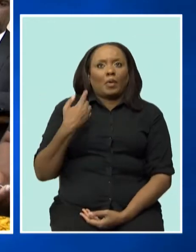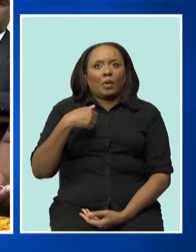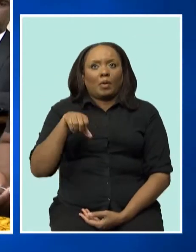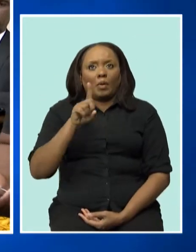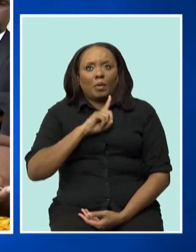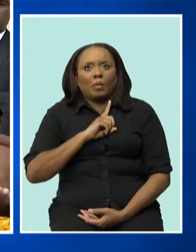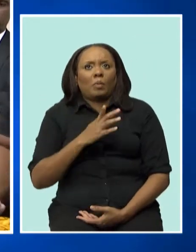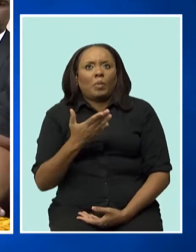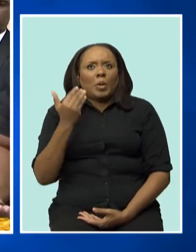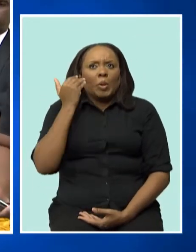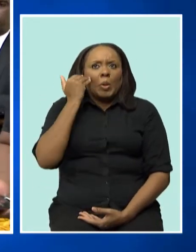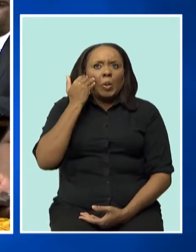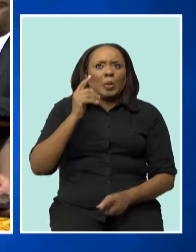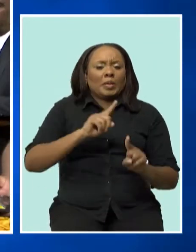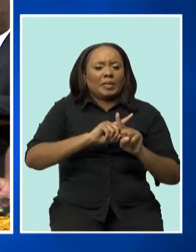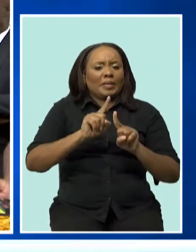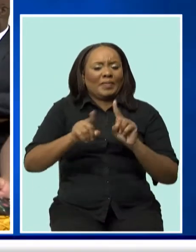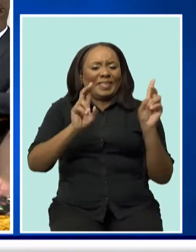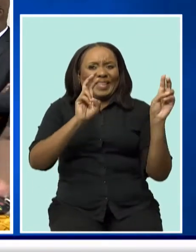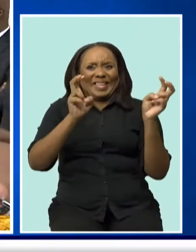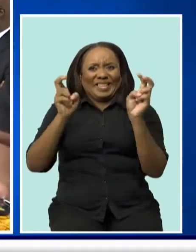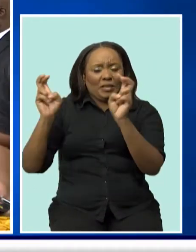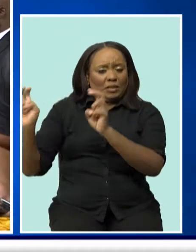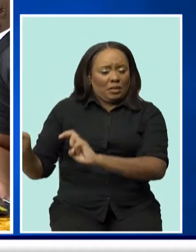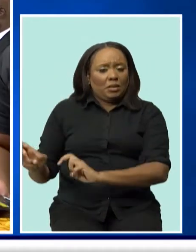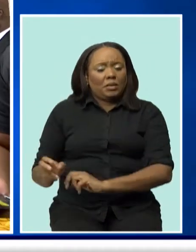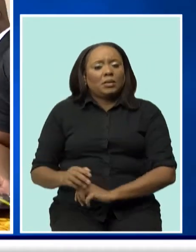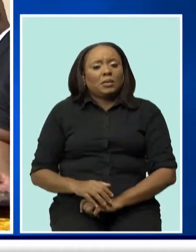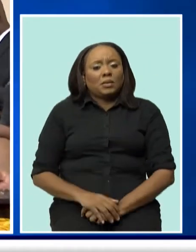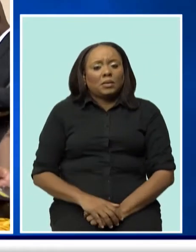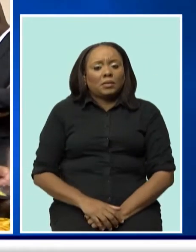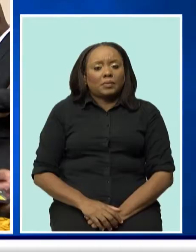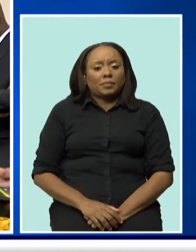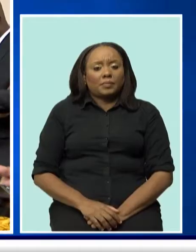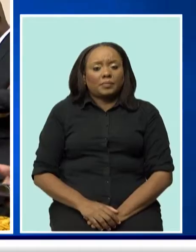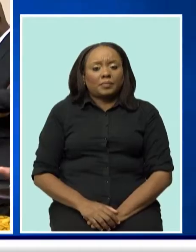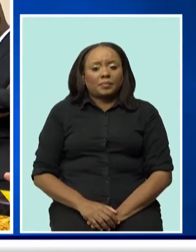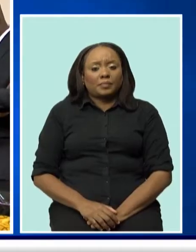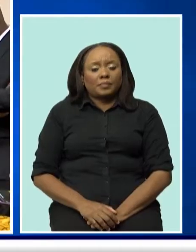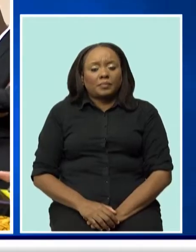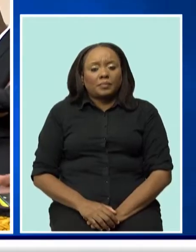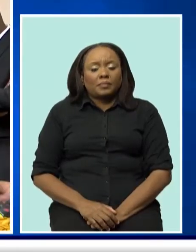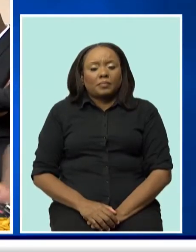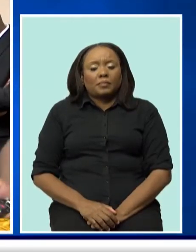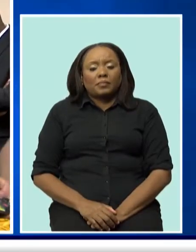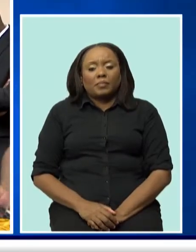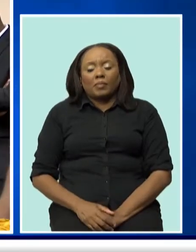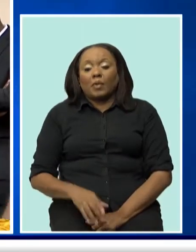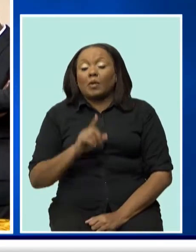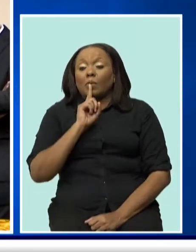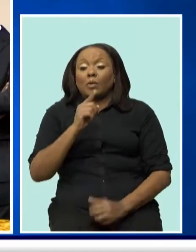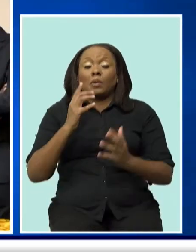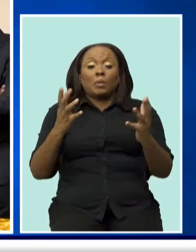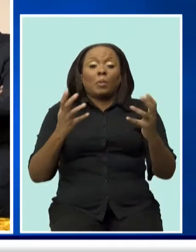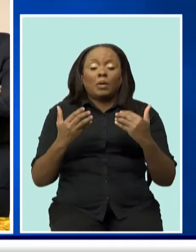issues, it not only would place confidence more so